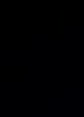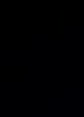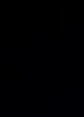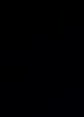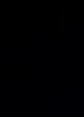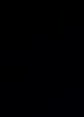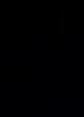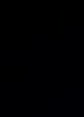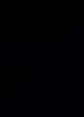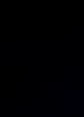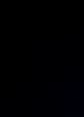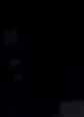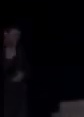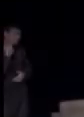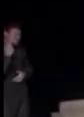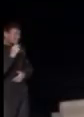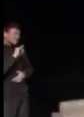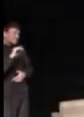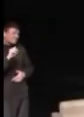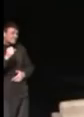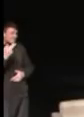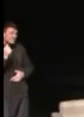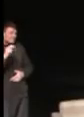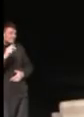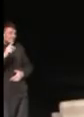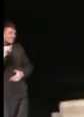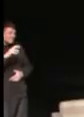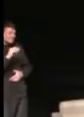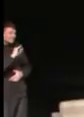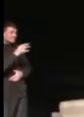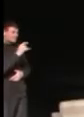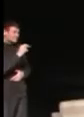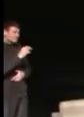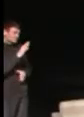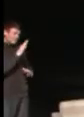luck. Slide reads, Guiding Principles.